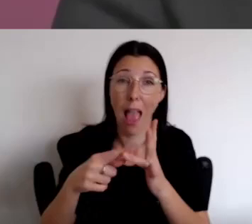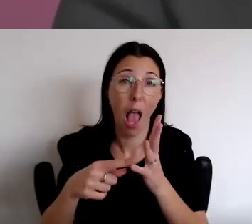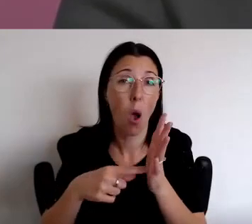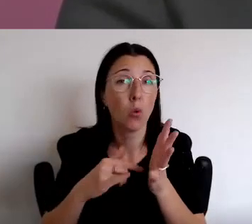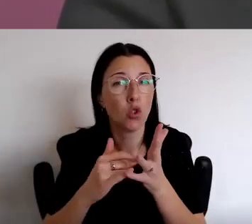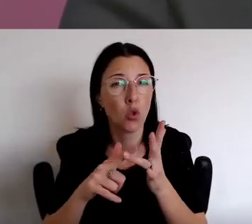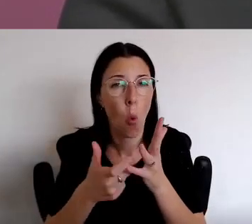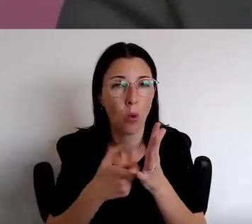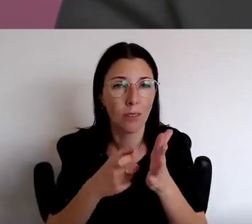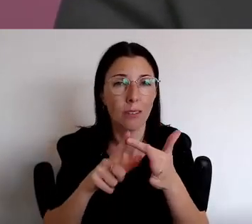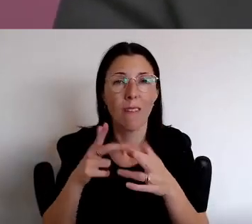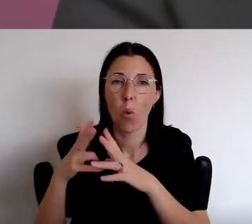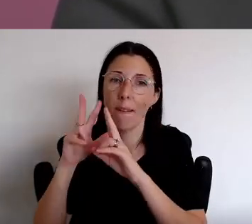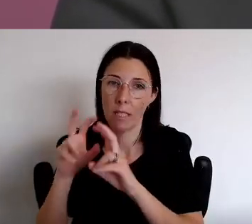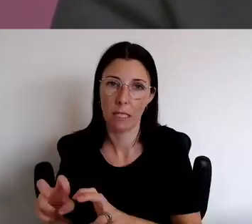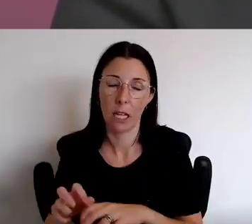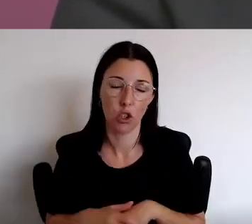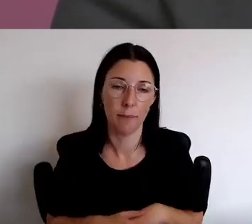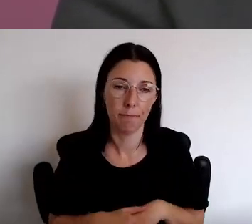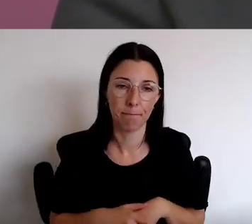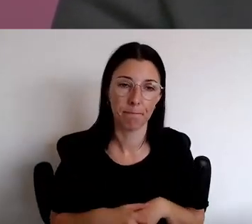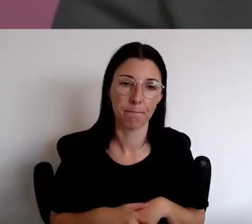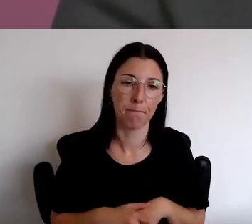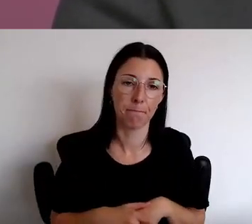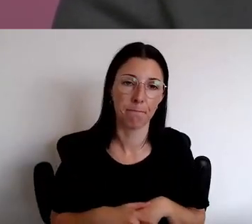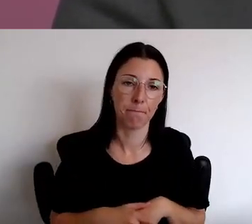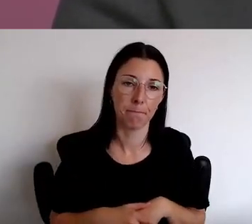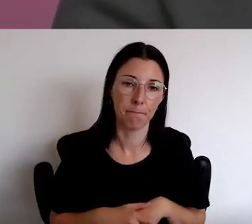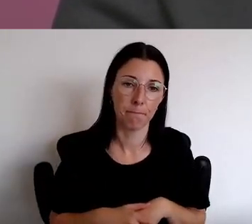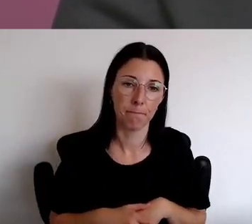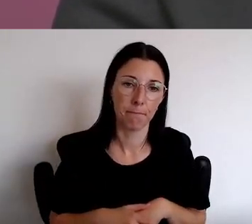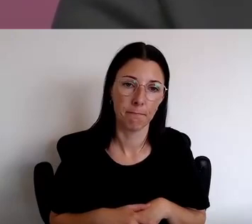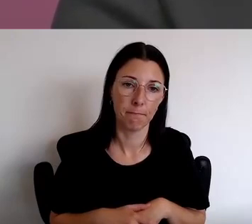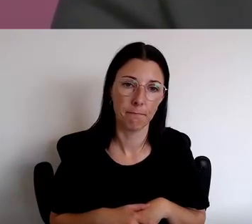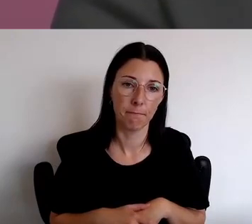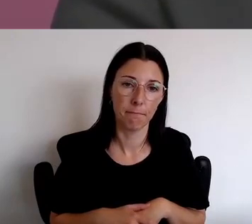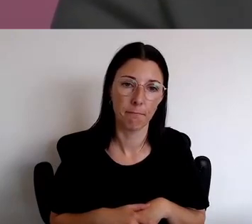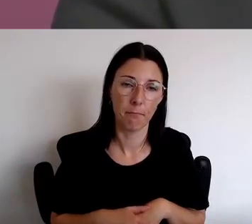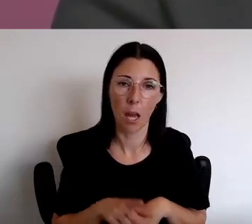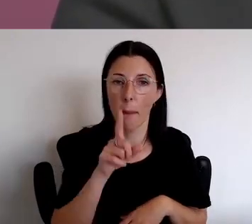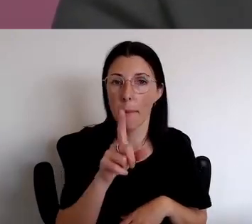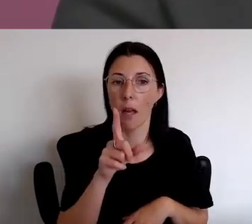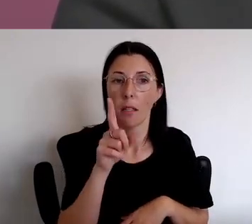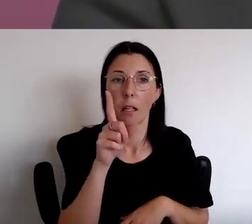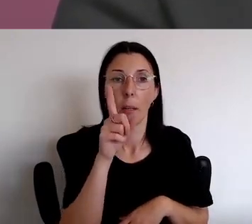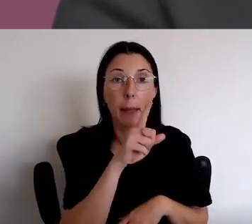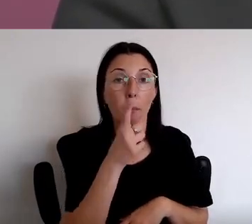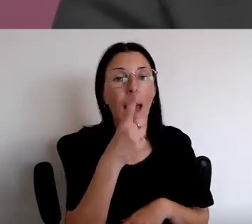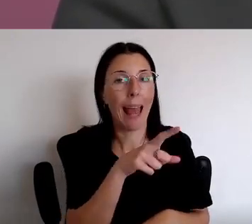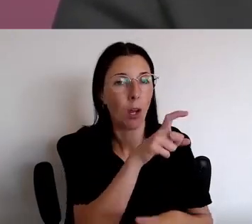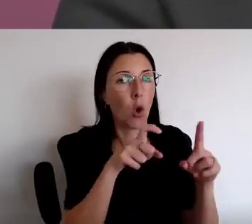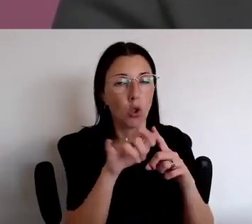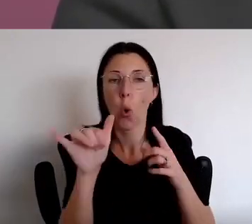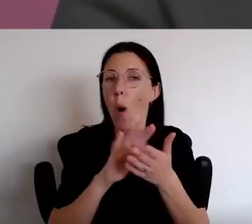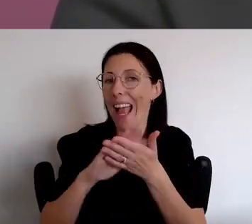But a larger team in the people and culture teams or HR teams can indeed